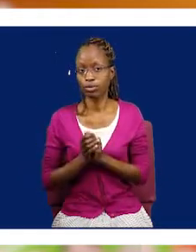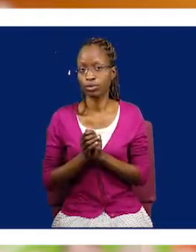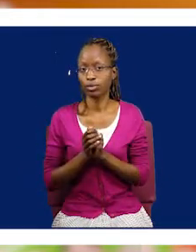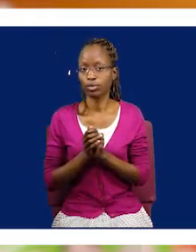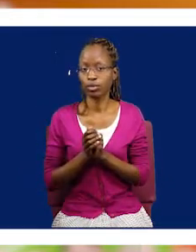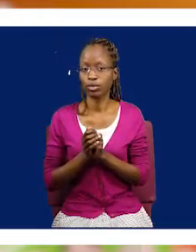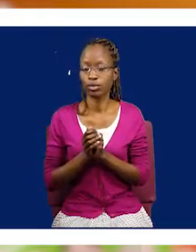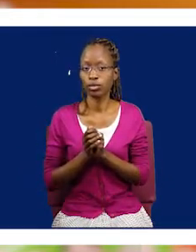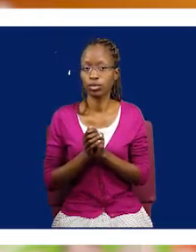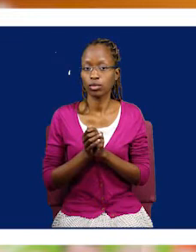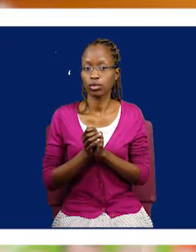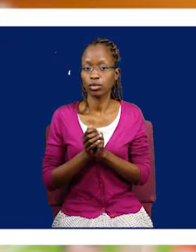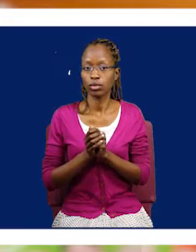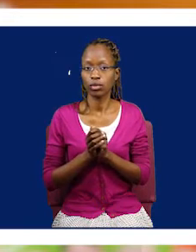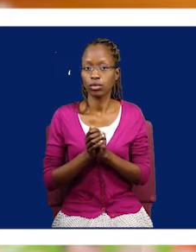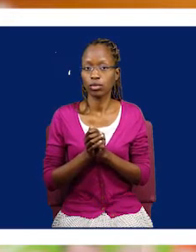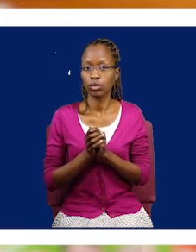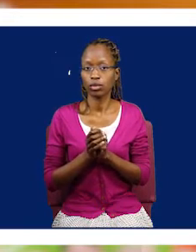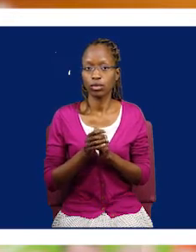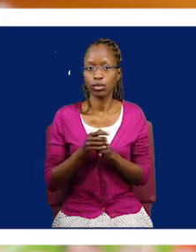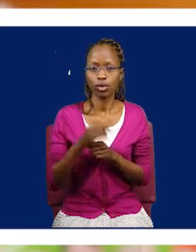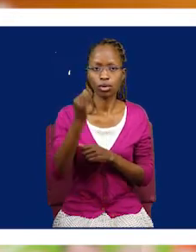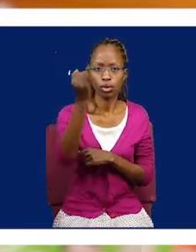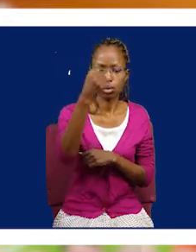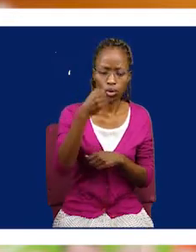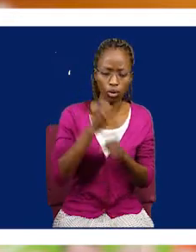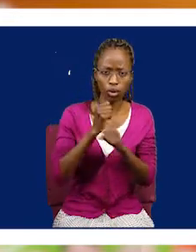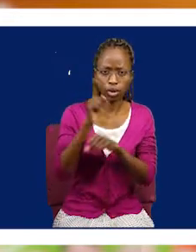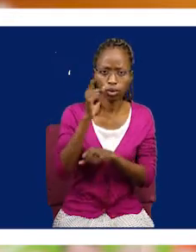all right? So, did you do your craft?